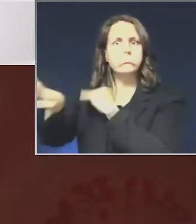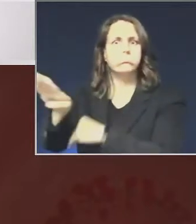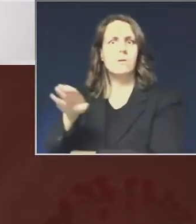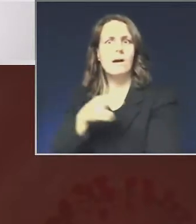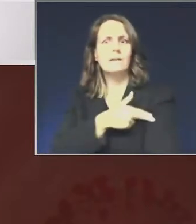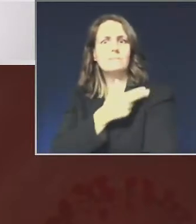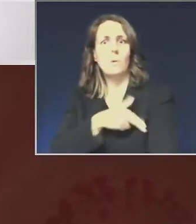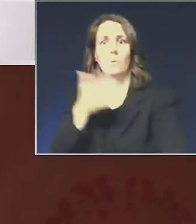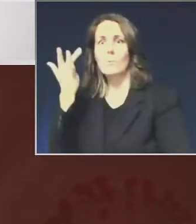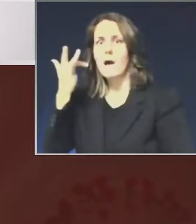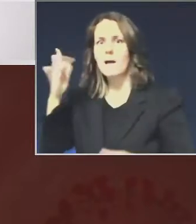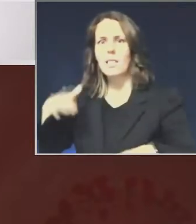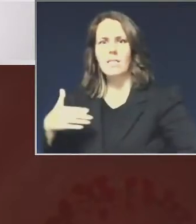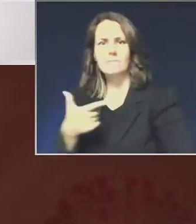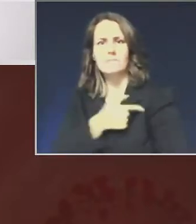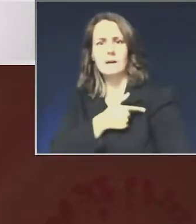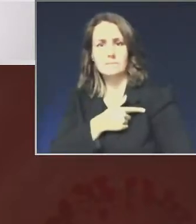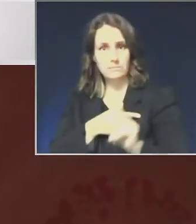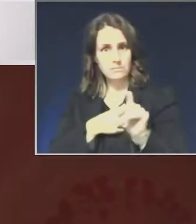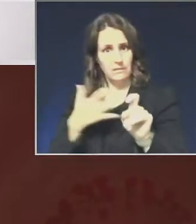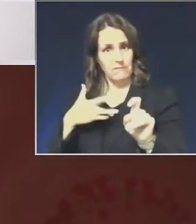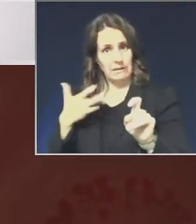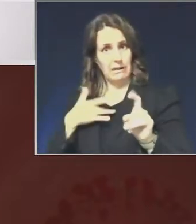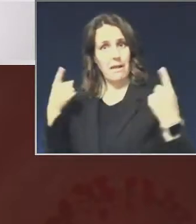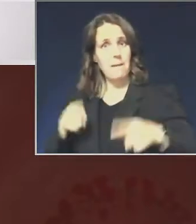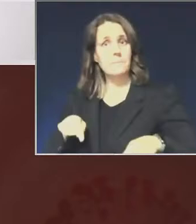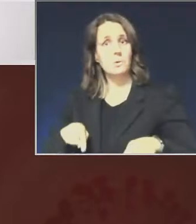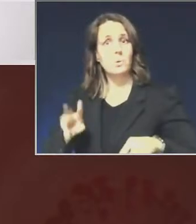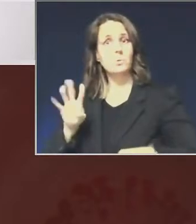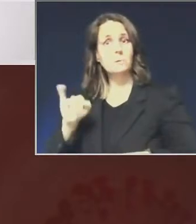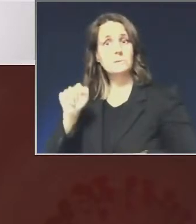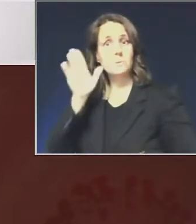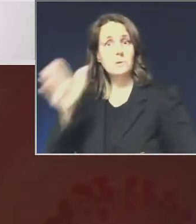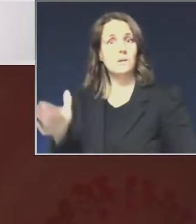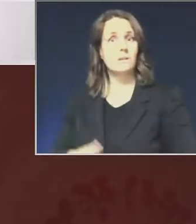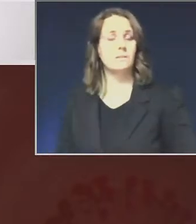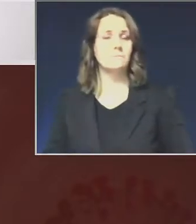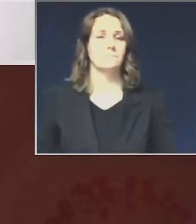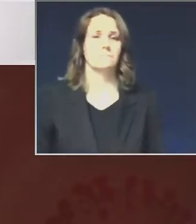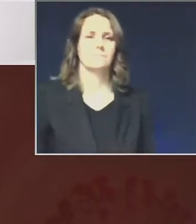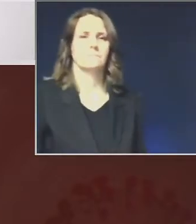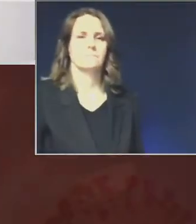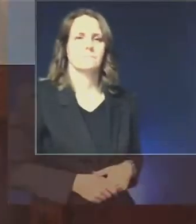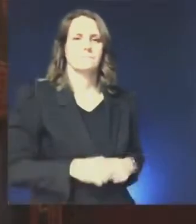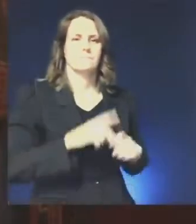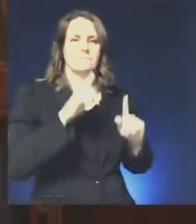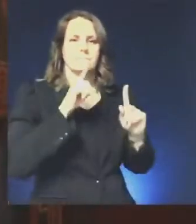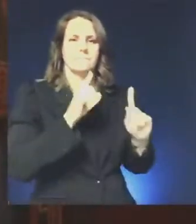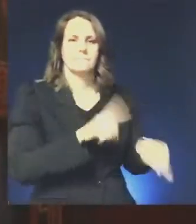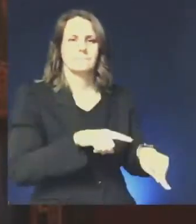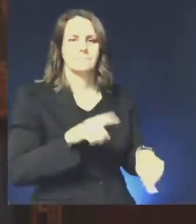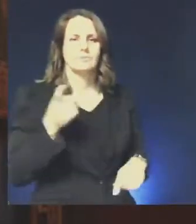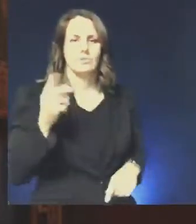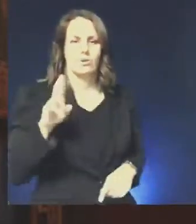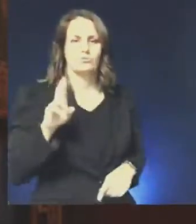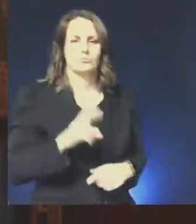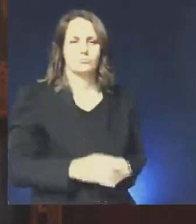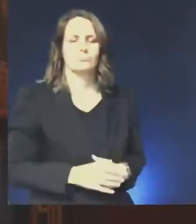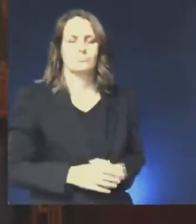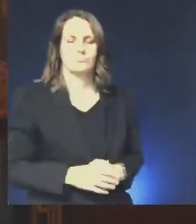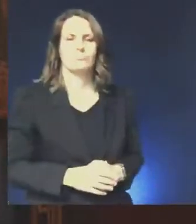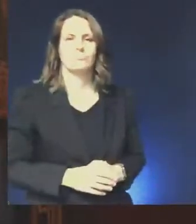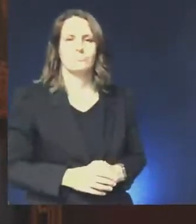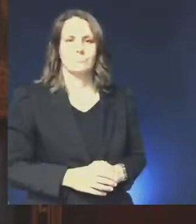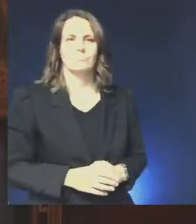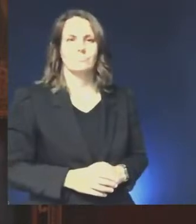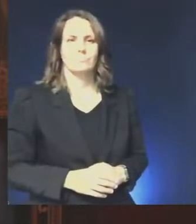Dr. Westergaard? Yes. I think the first thing to say is to set the stage is that we